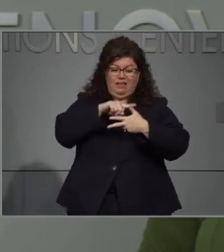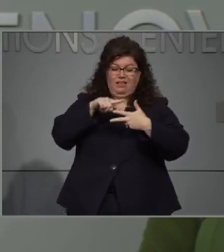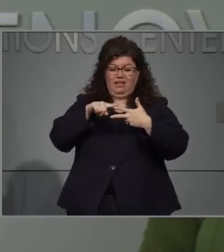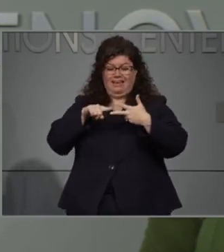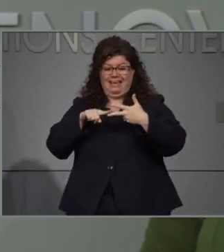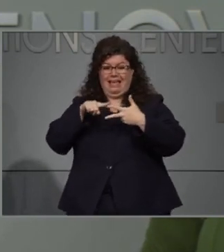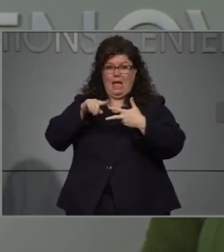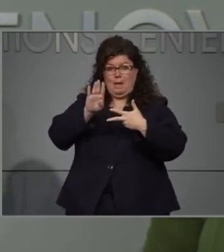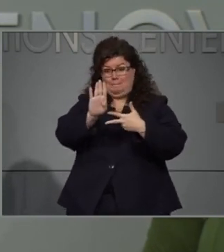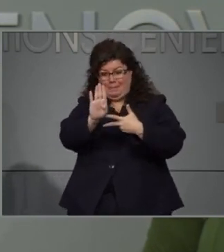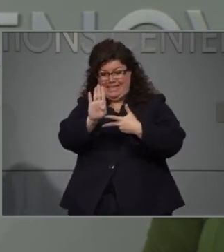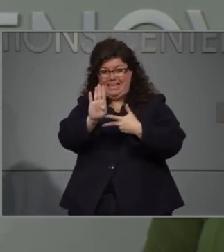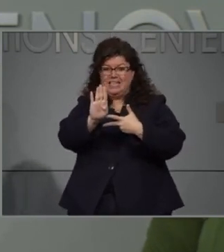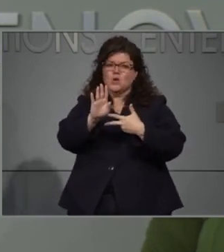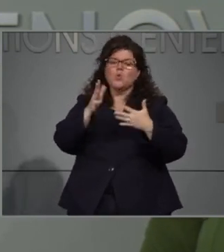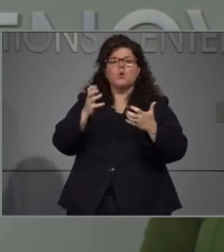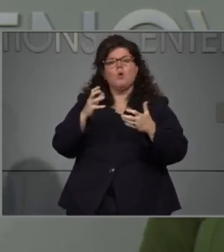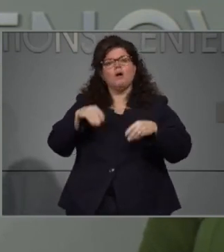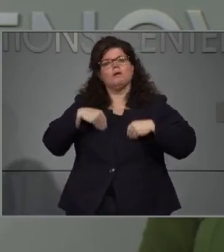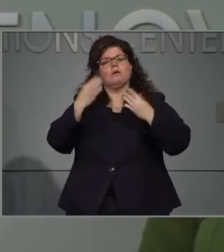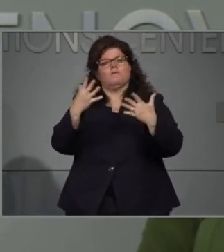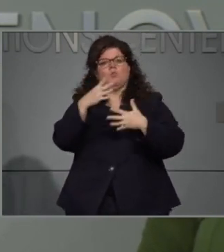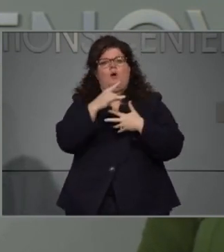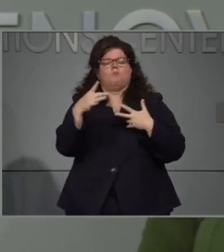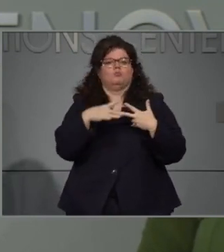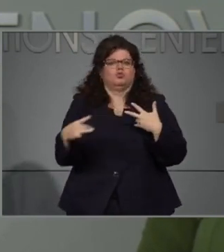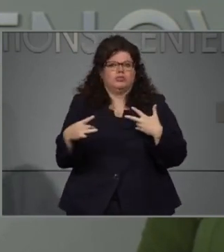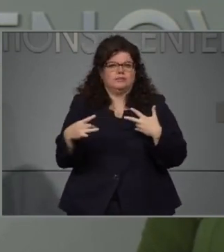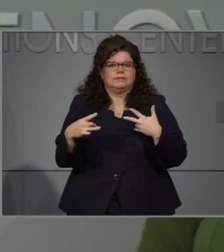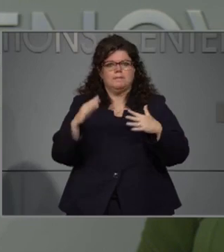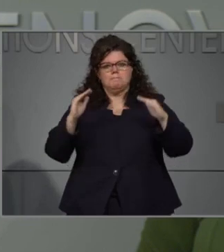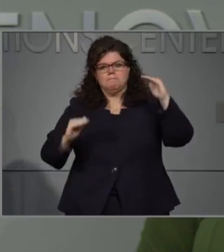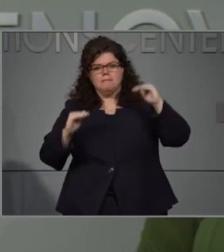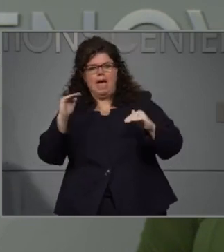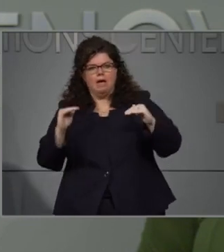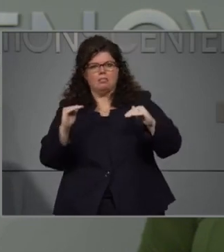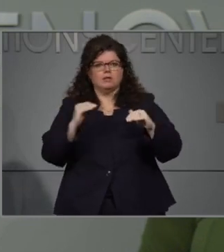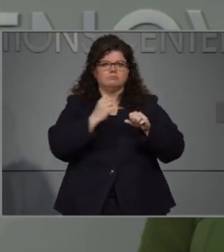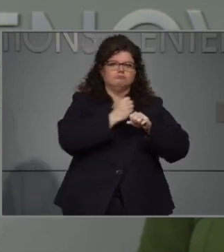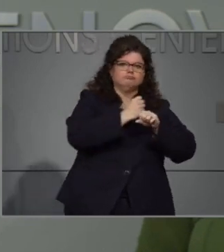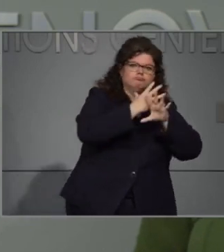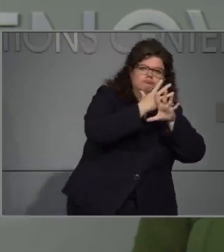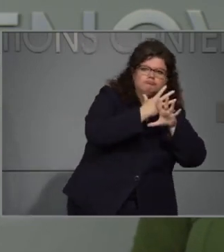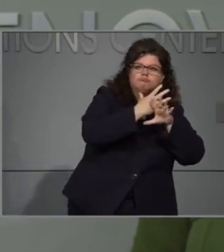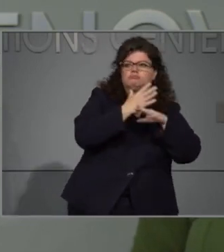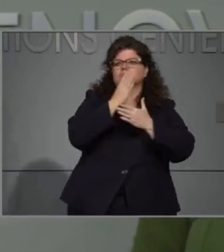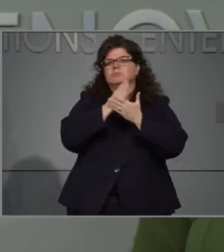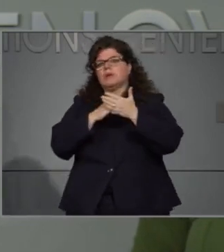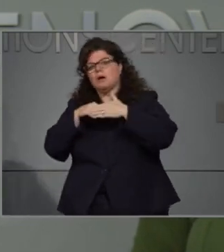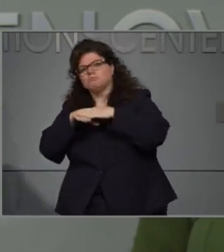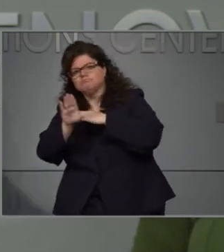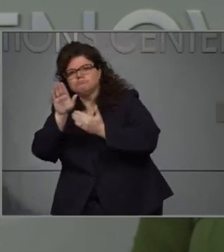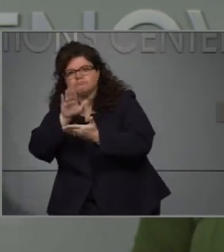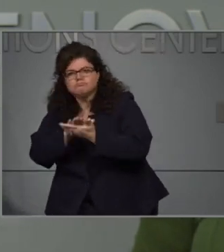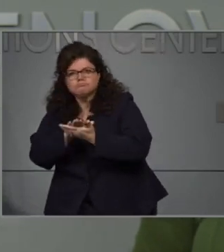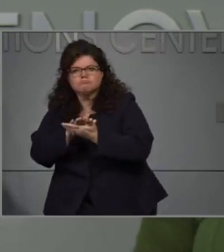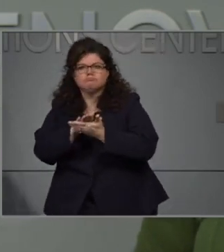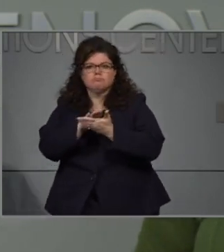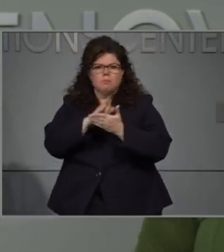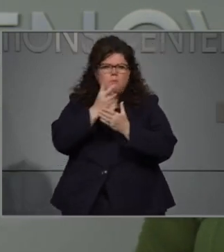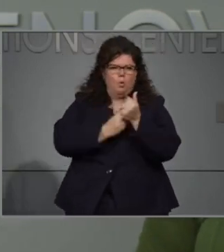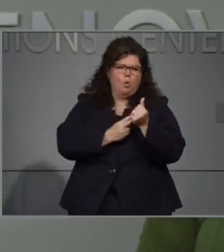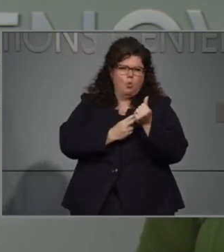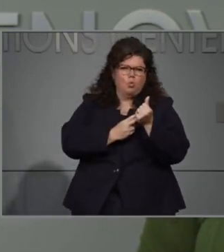with a flexible but balanced approach where we can do some in-person learning and get some of those benefits of being in person, while